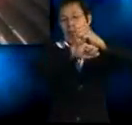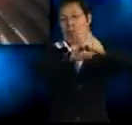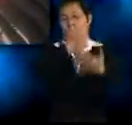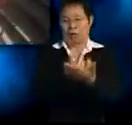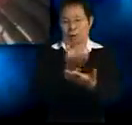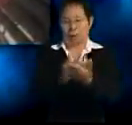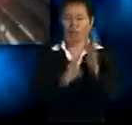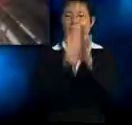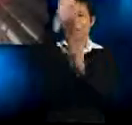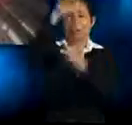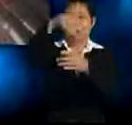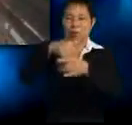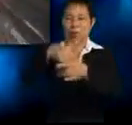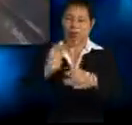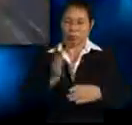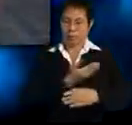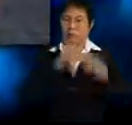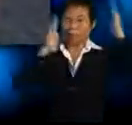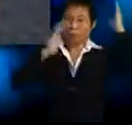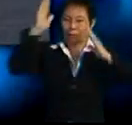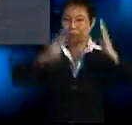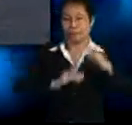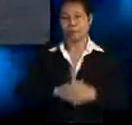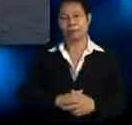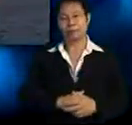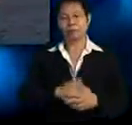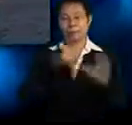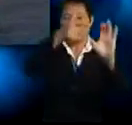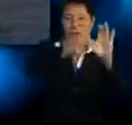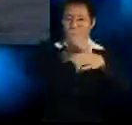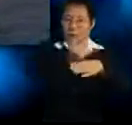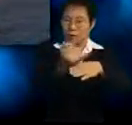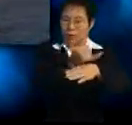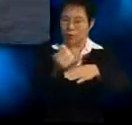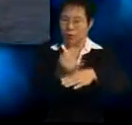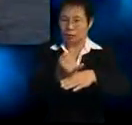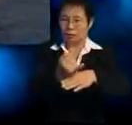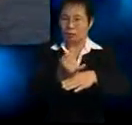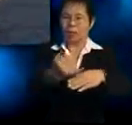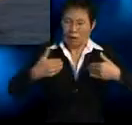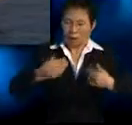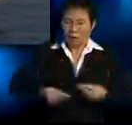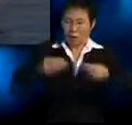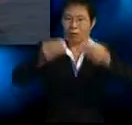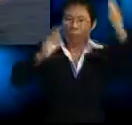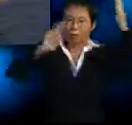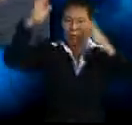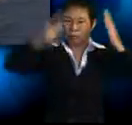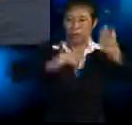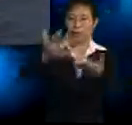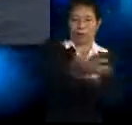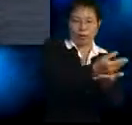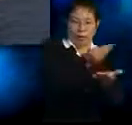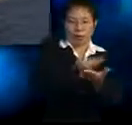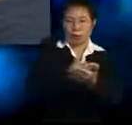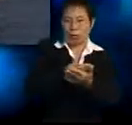the economic development of our country. The petroleum industry not only provides the country with